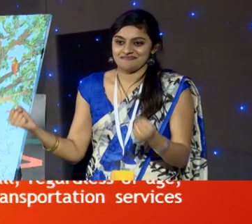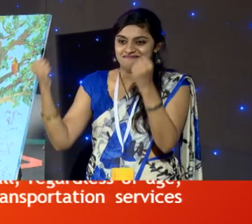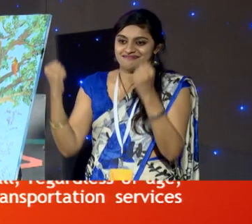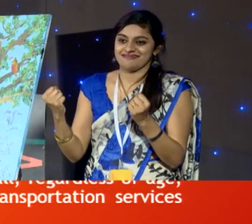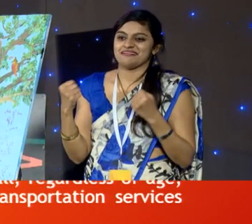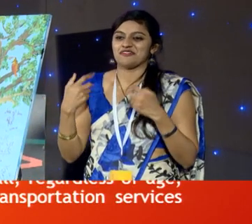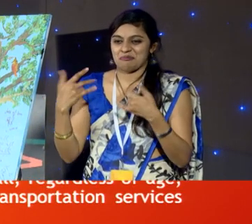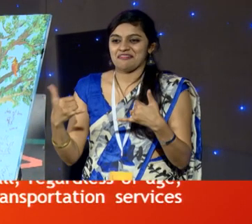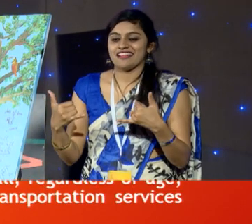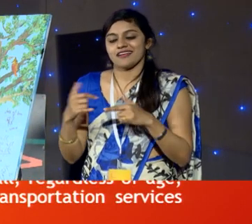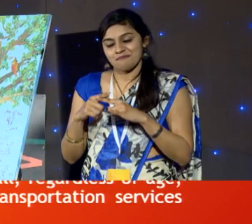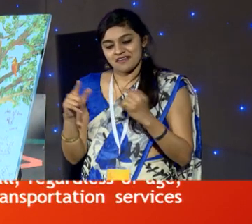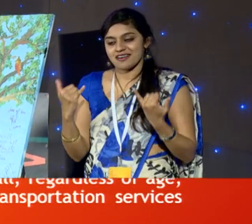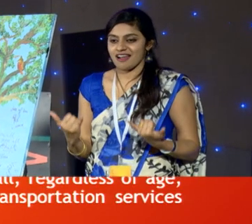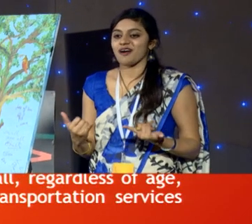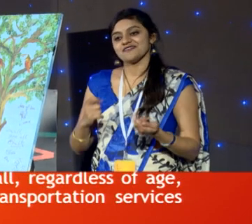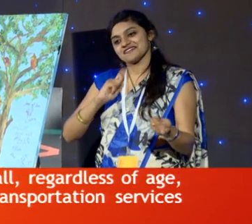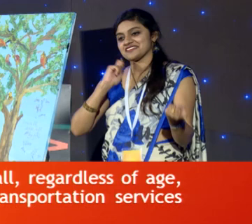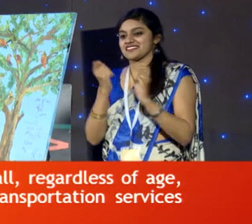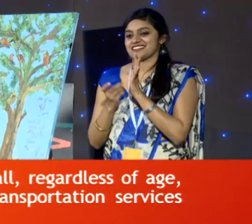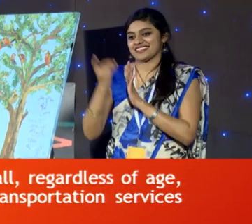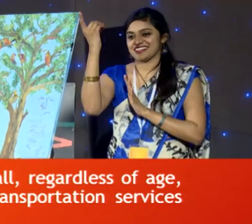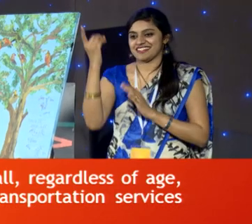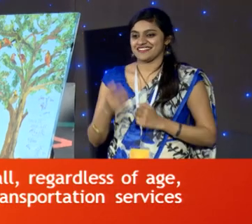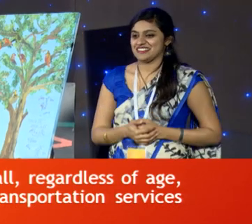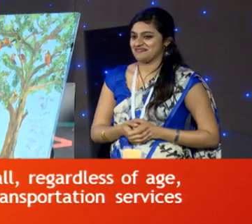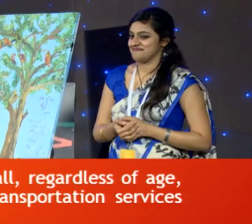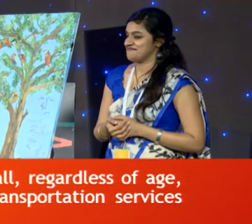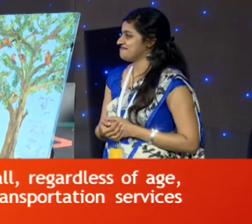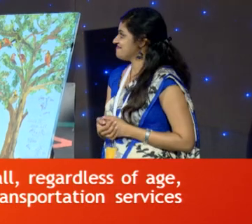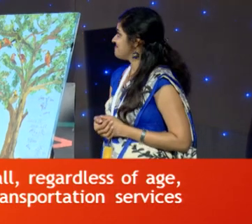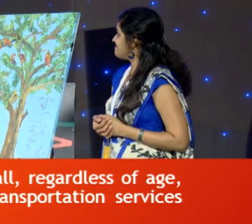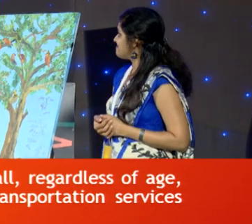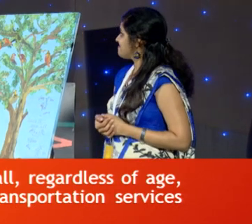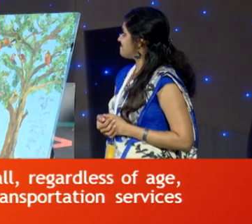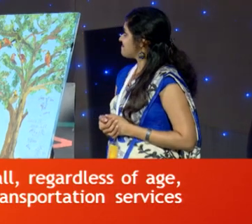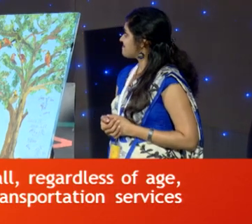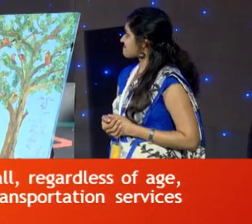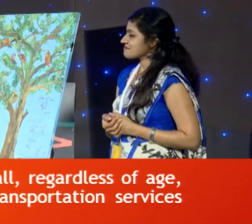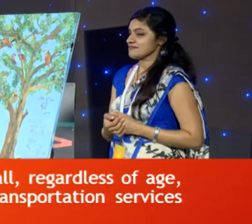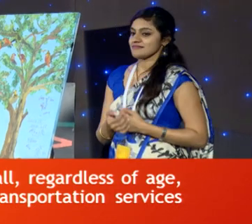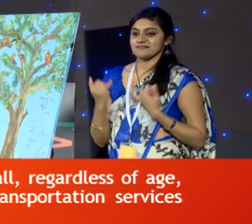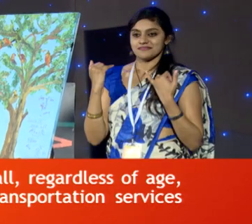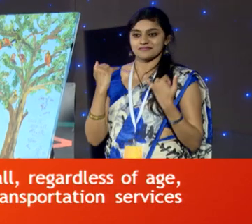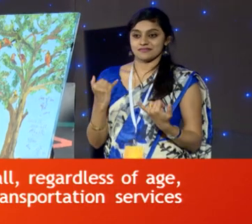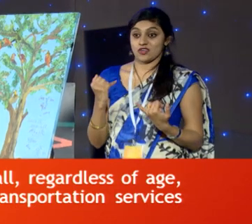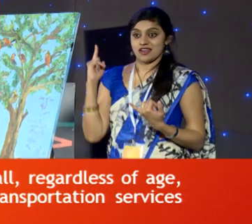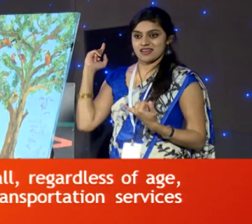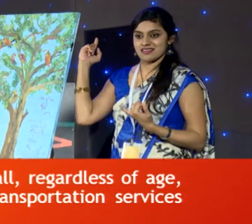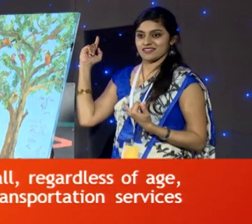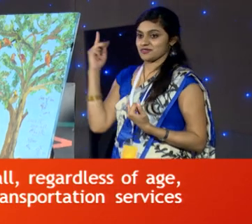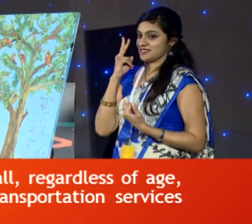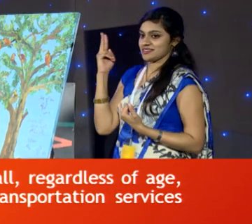please. Now, here you see from under the tree to a barrier-free, absolutely